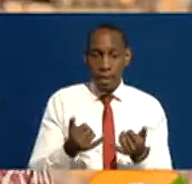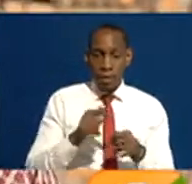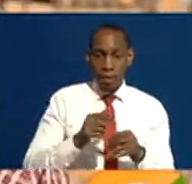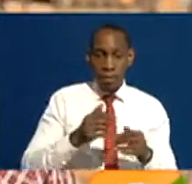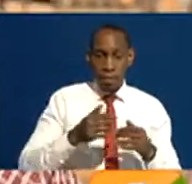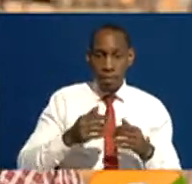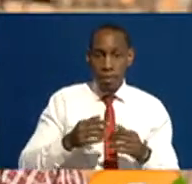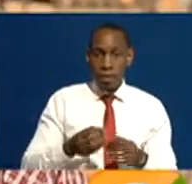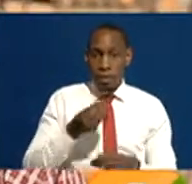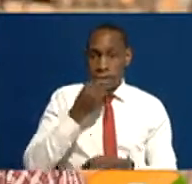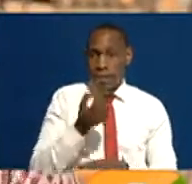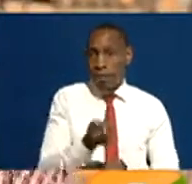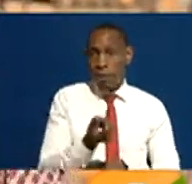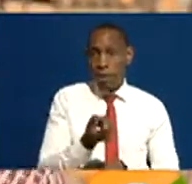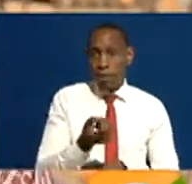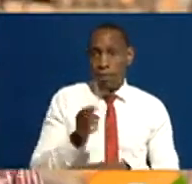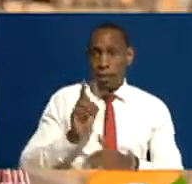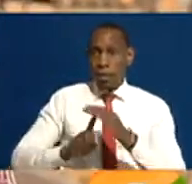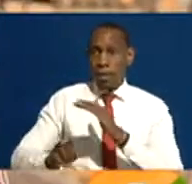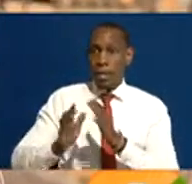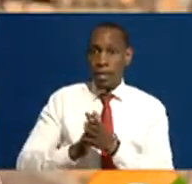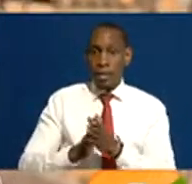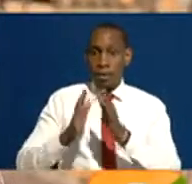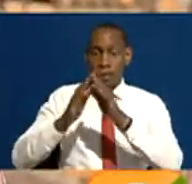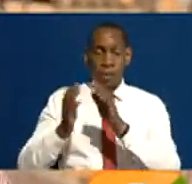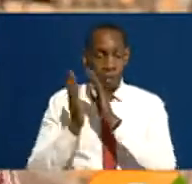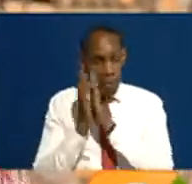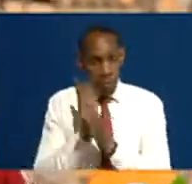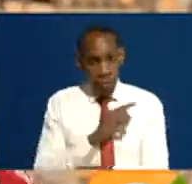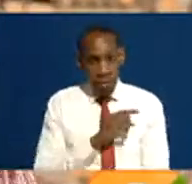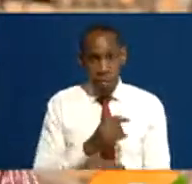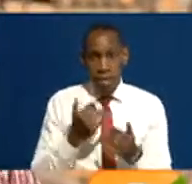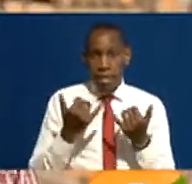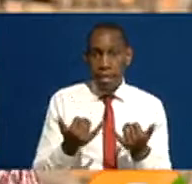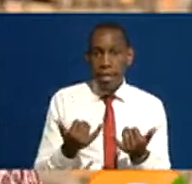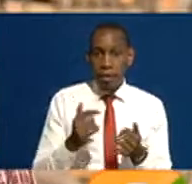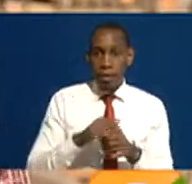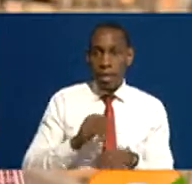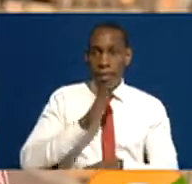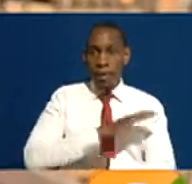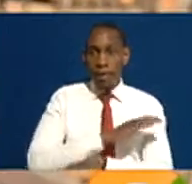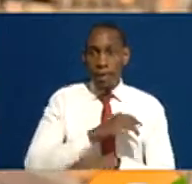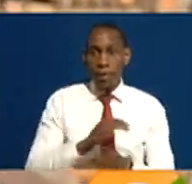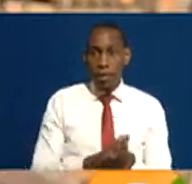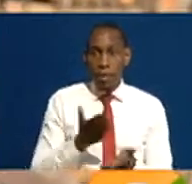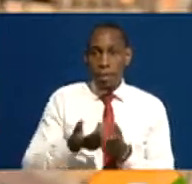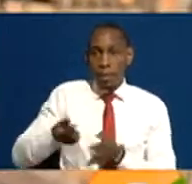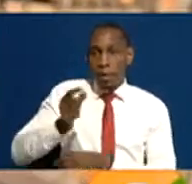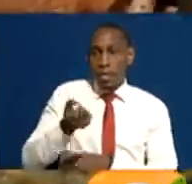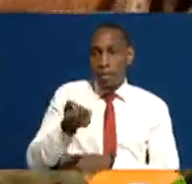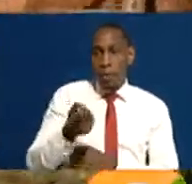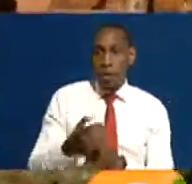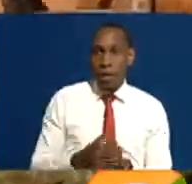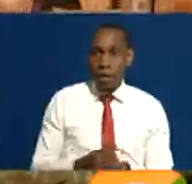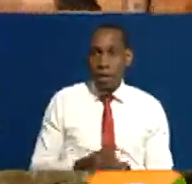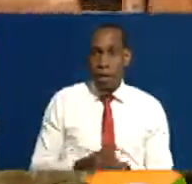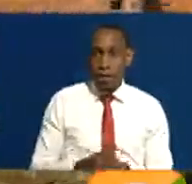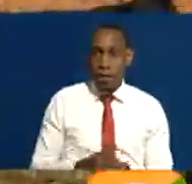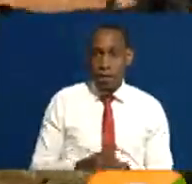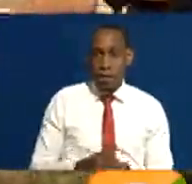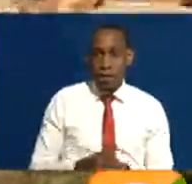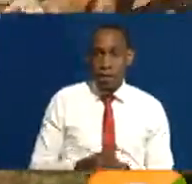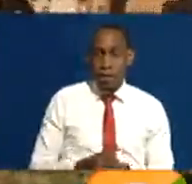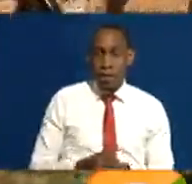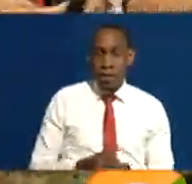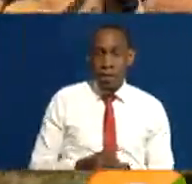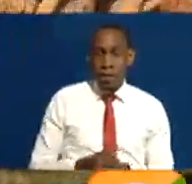sahi, wakipewa kidogo, wanaingia kwa shed, wanalala. So back afternoon, pengine waongezee kidogo. A mature dorper ram, which